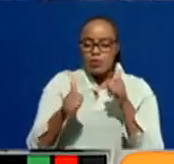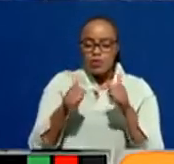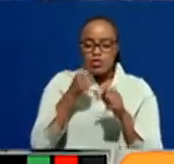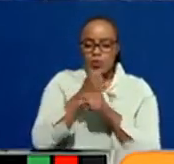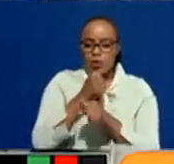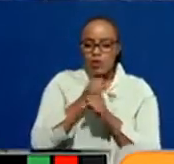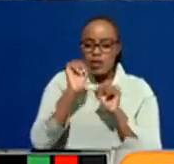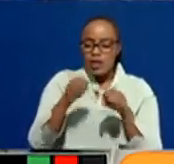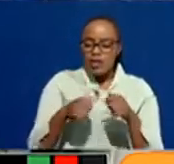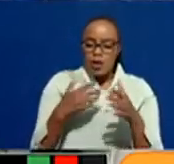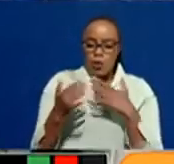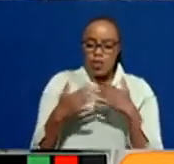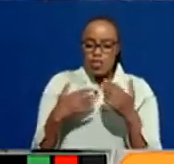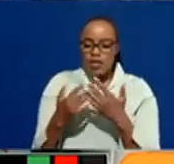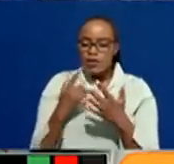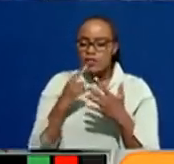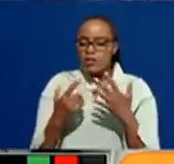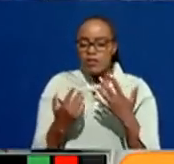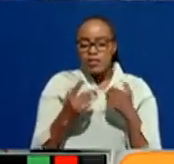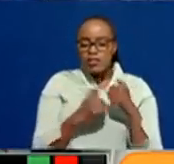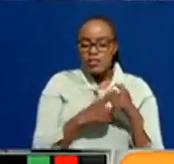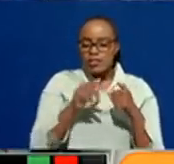work around. You know, whether you call the thing